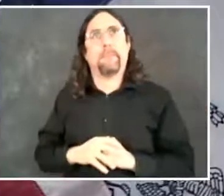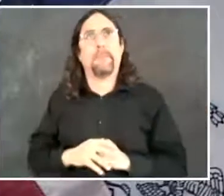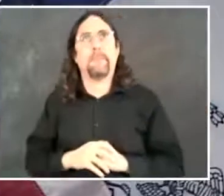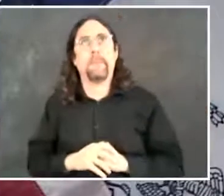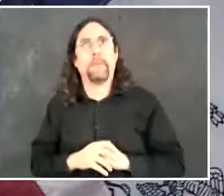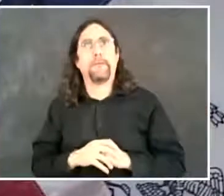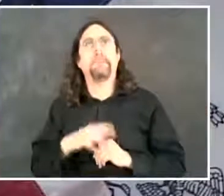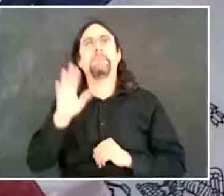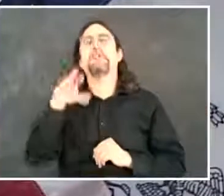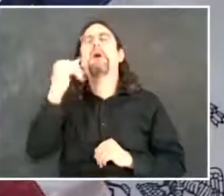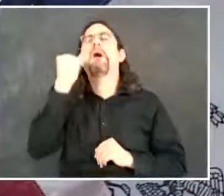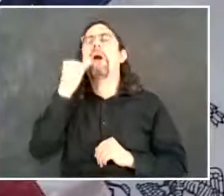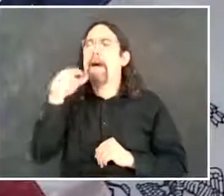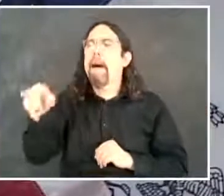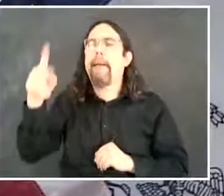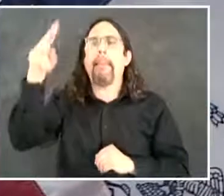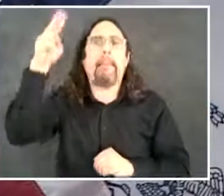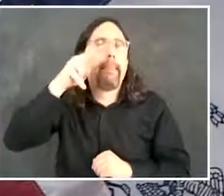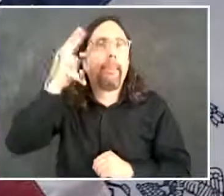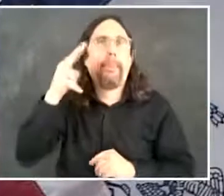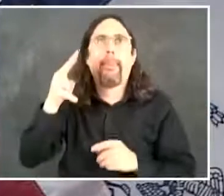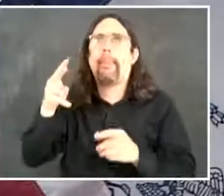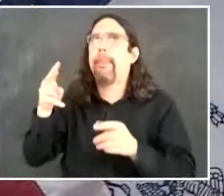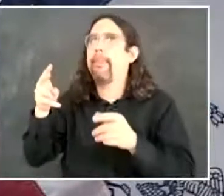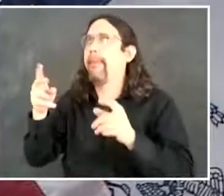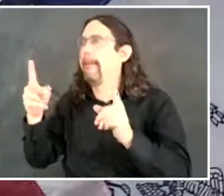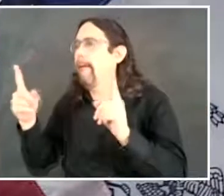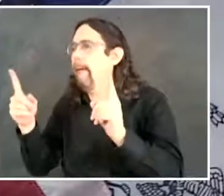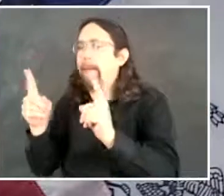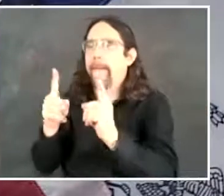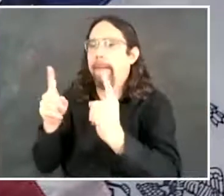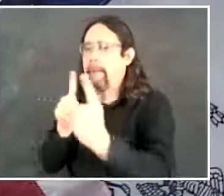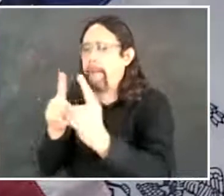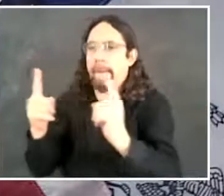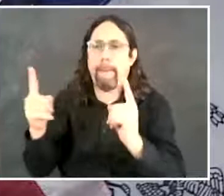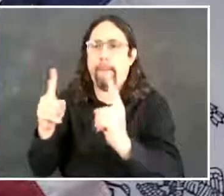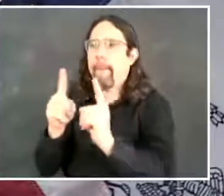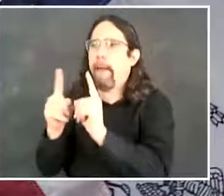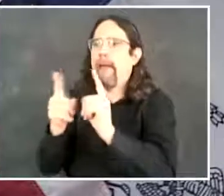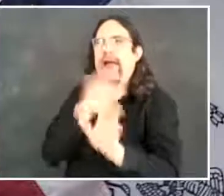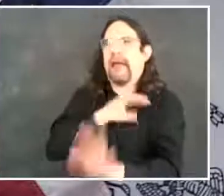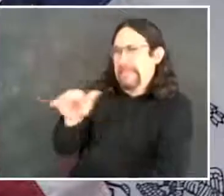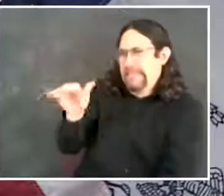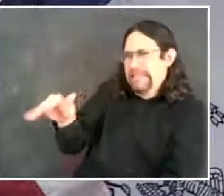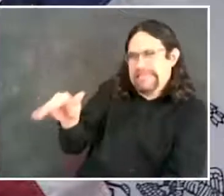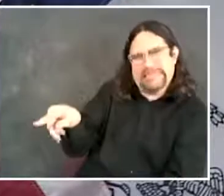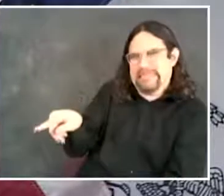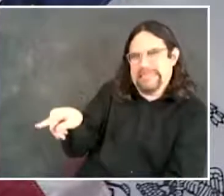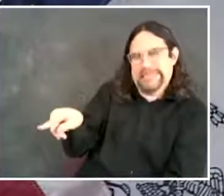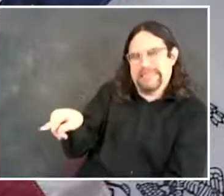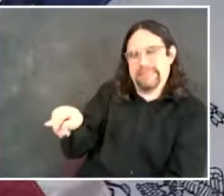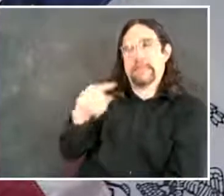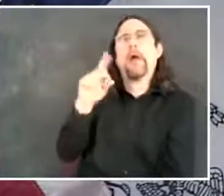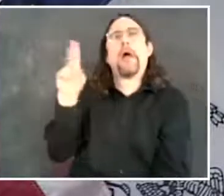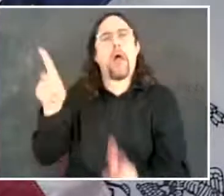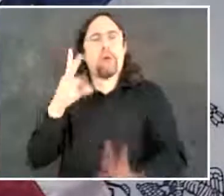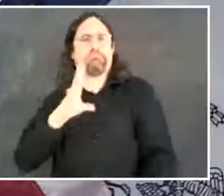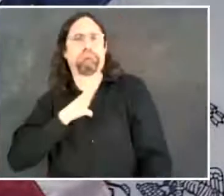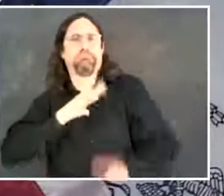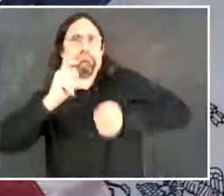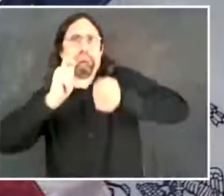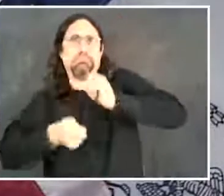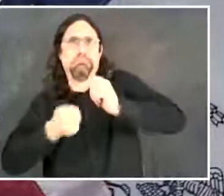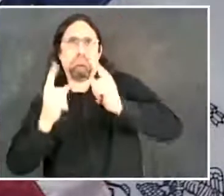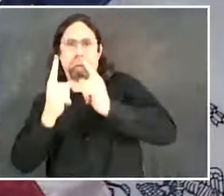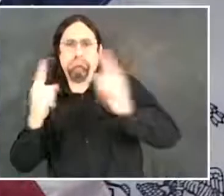NYPD, they'll get arrested. It's just really, really straightforward. I don't know how to be more specific than that. So don't gather, and you won't have a problem. If